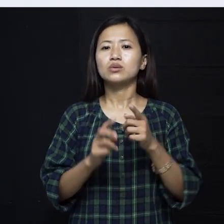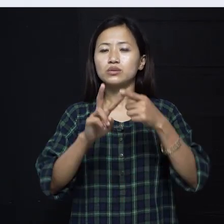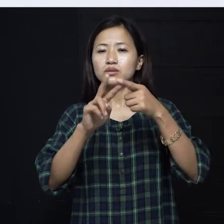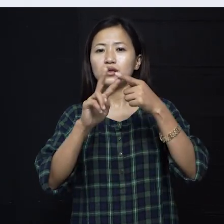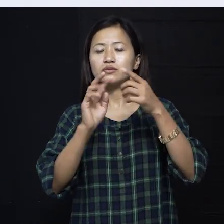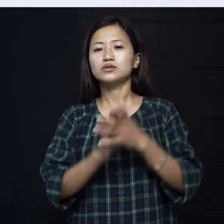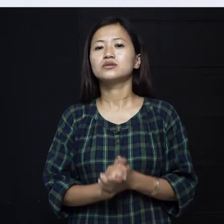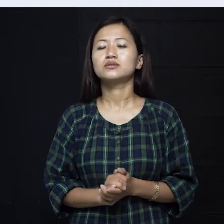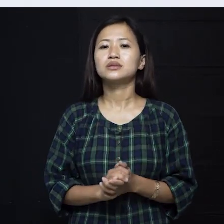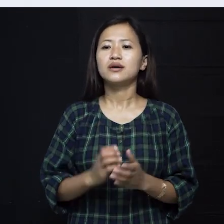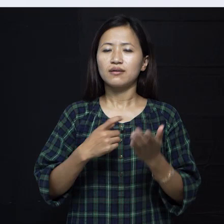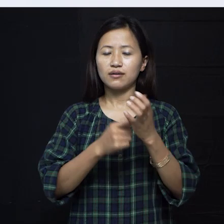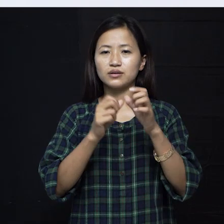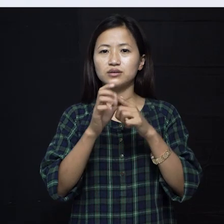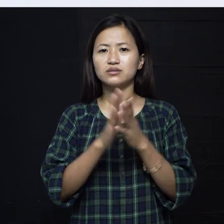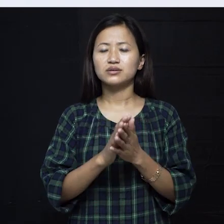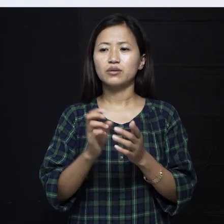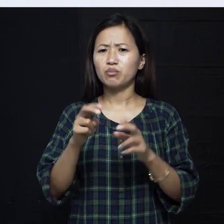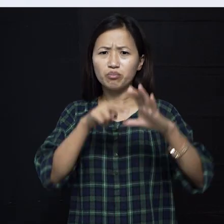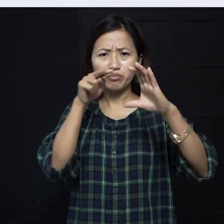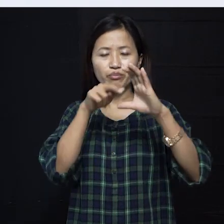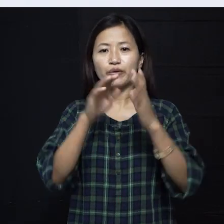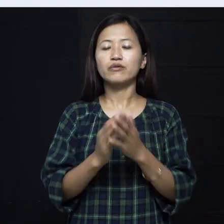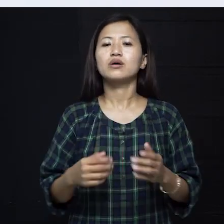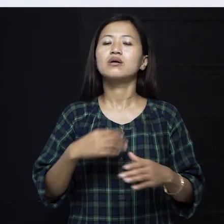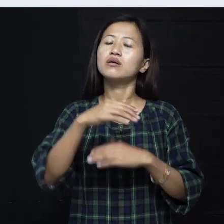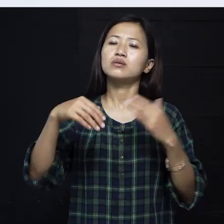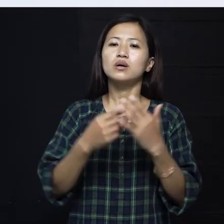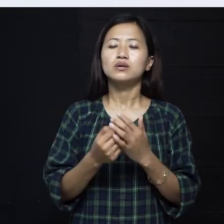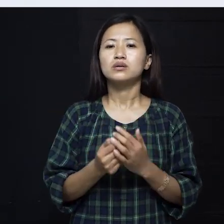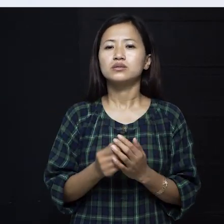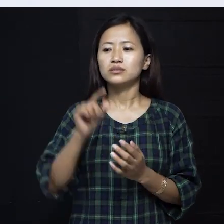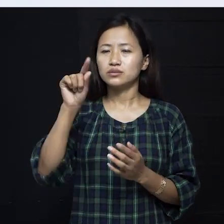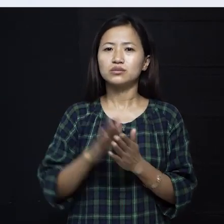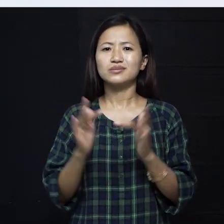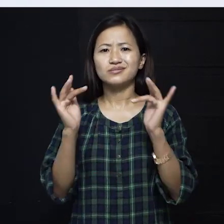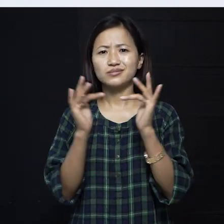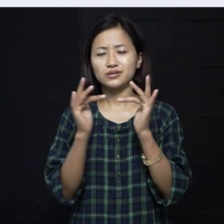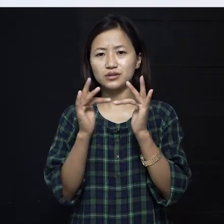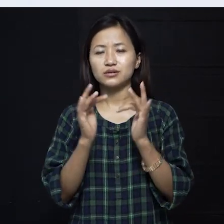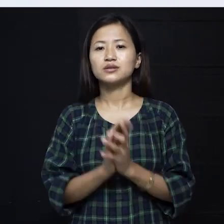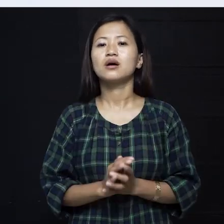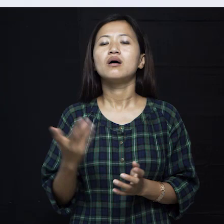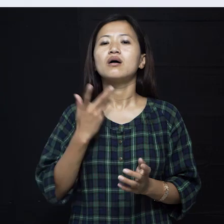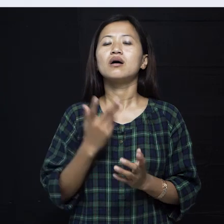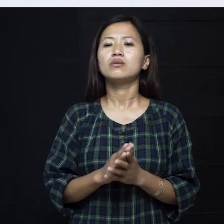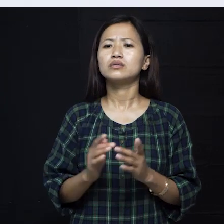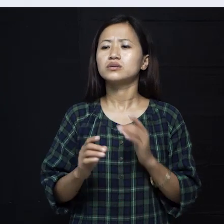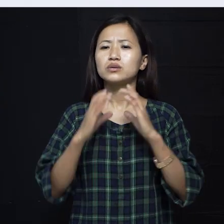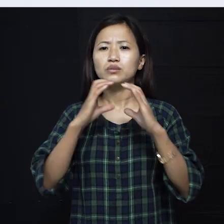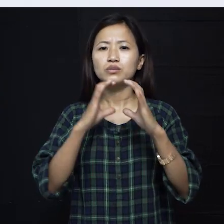do with your this thing, films, all those movies and all, okay? Then to do with our internet, and as I've said, how we are able